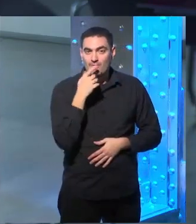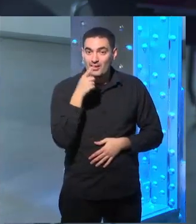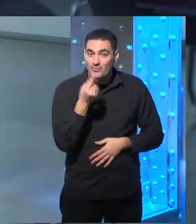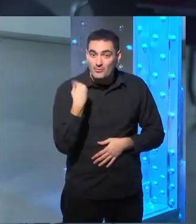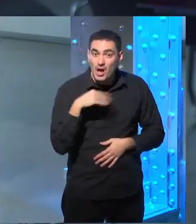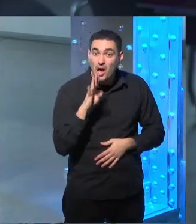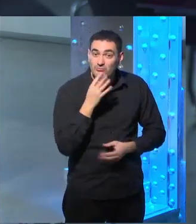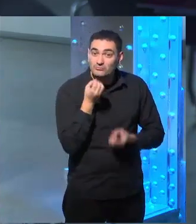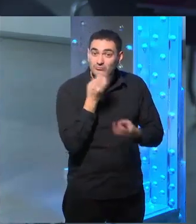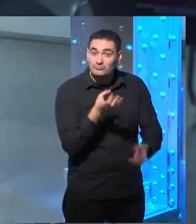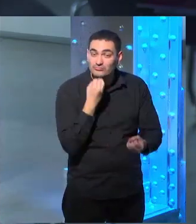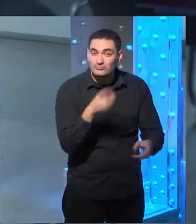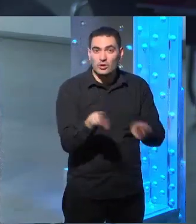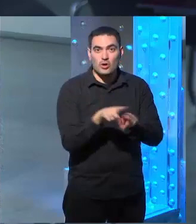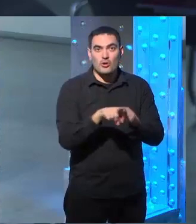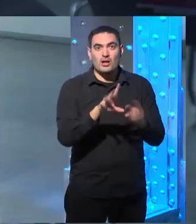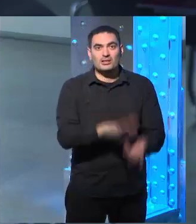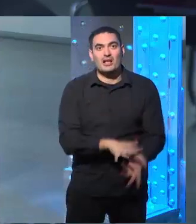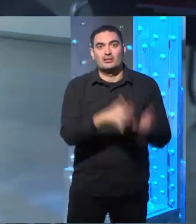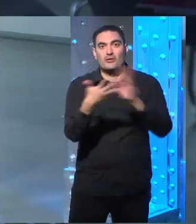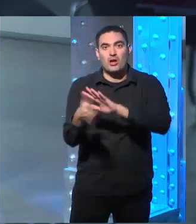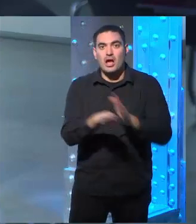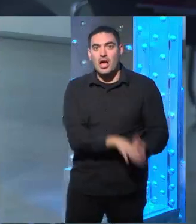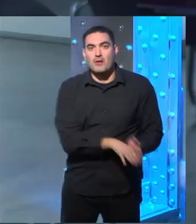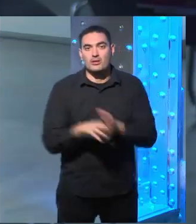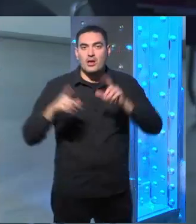can stop doing them. But we should perhaps shape